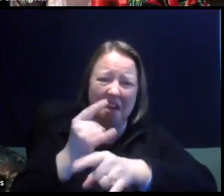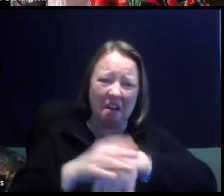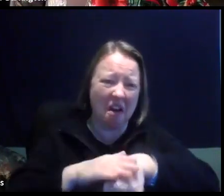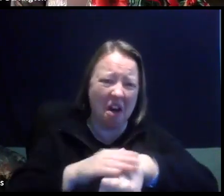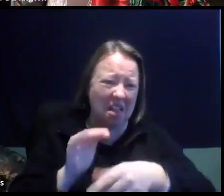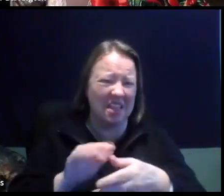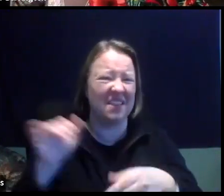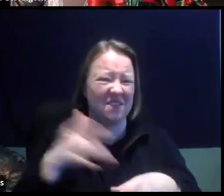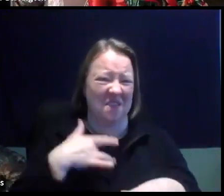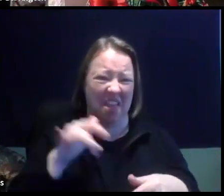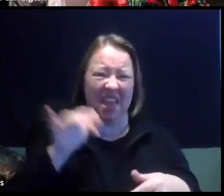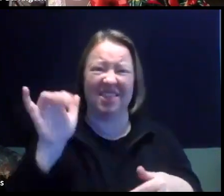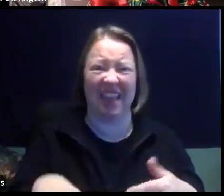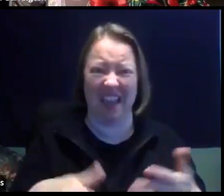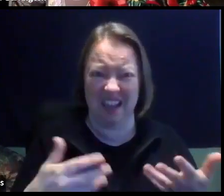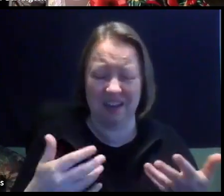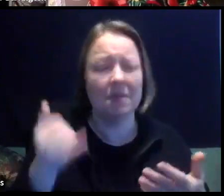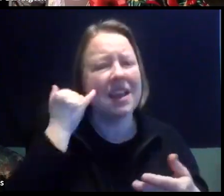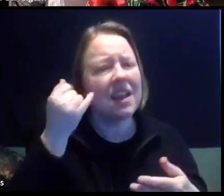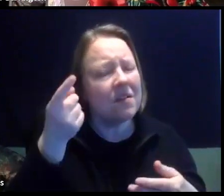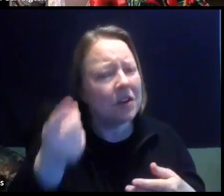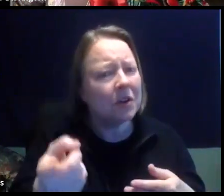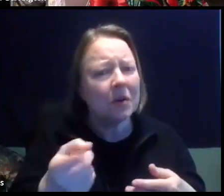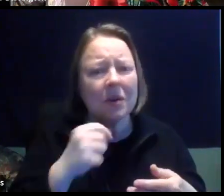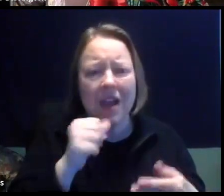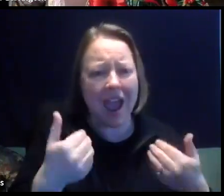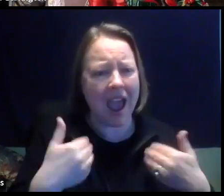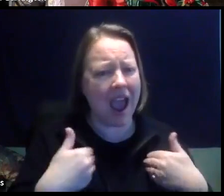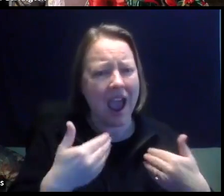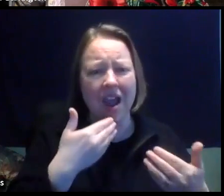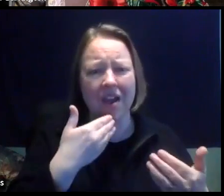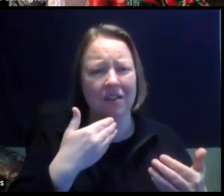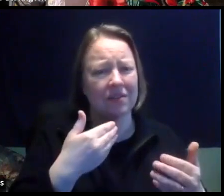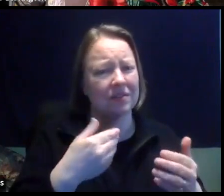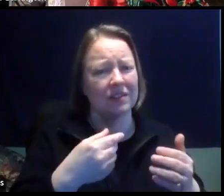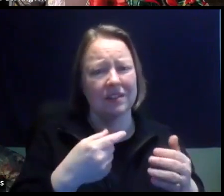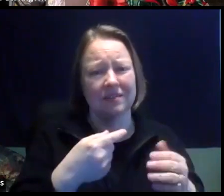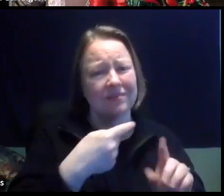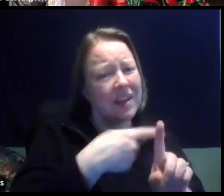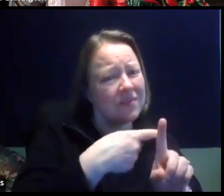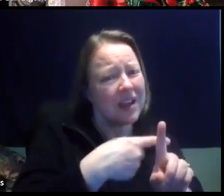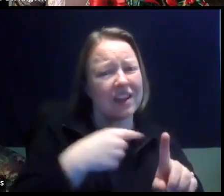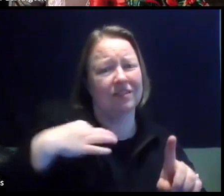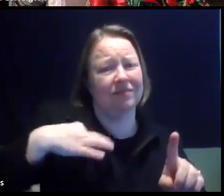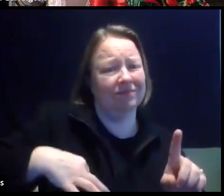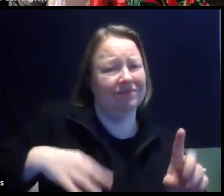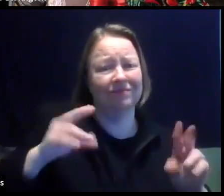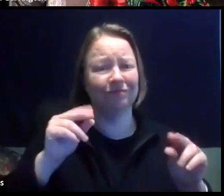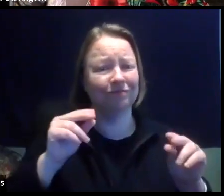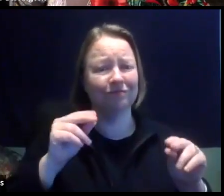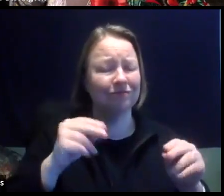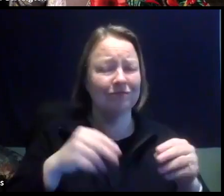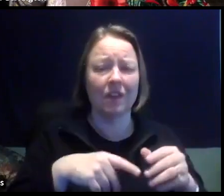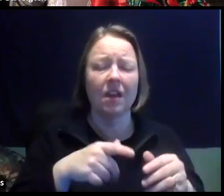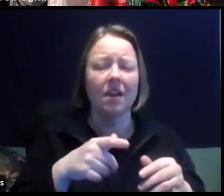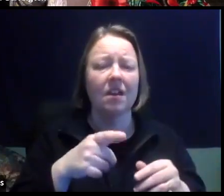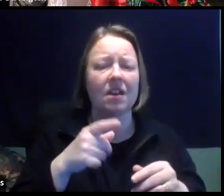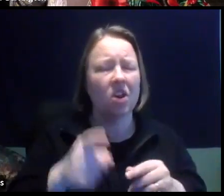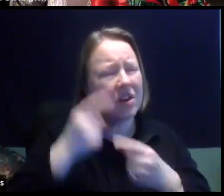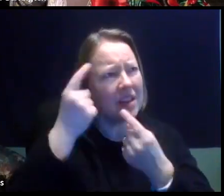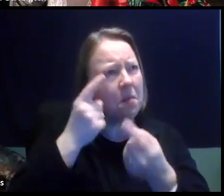If you were advantaged, it offered you the ability to think about what kind of options